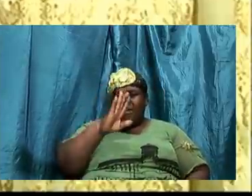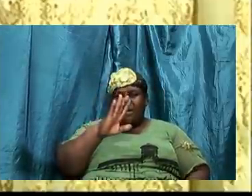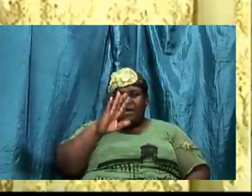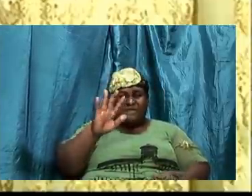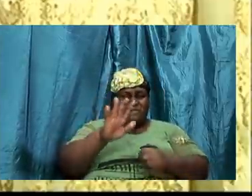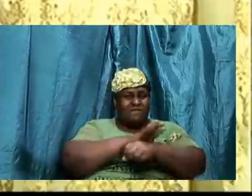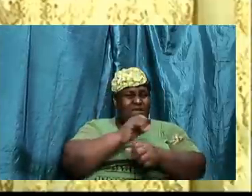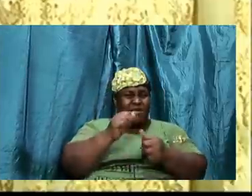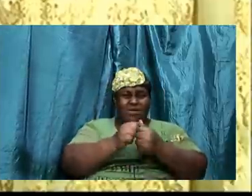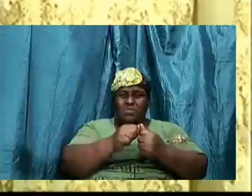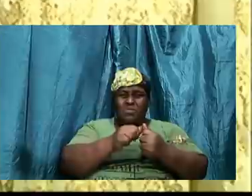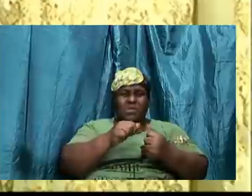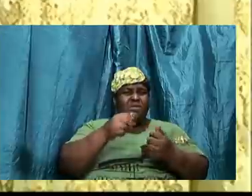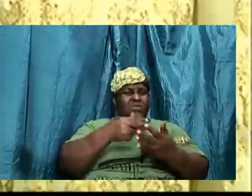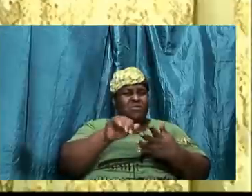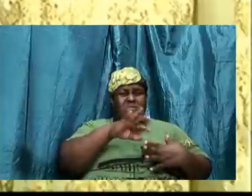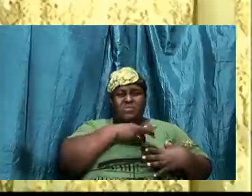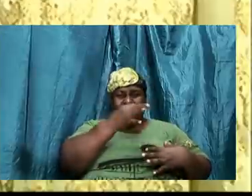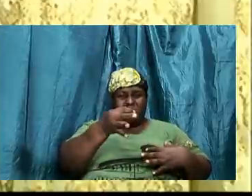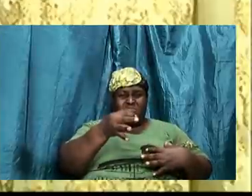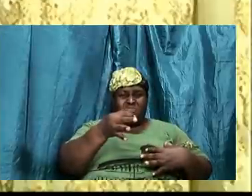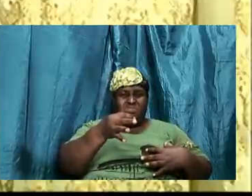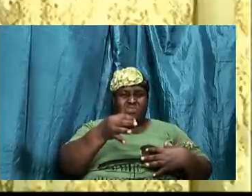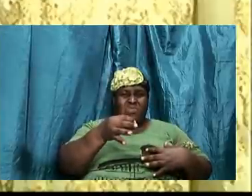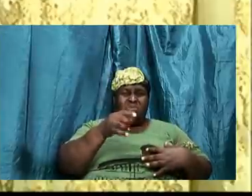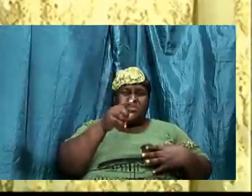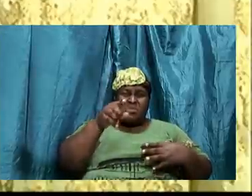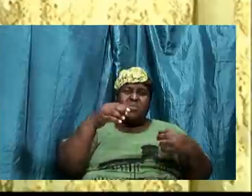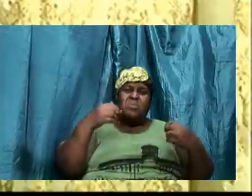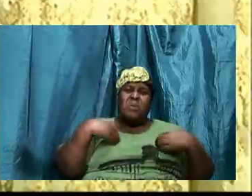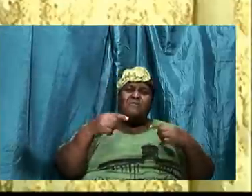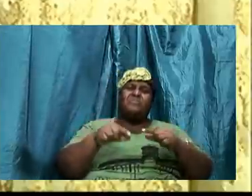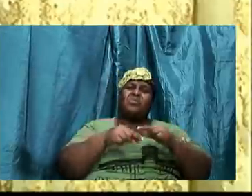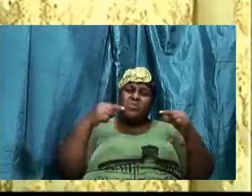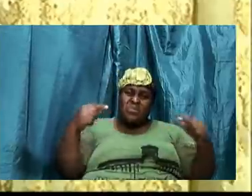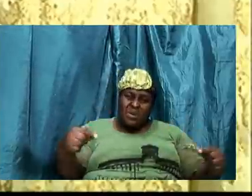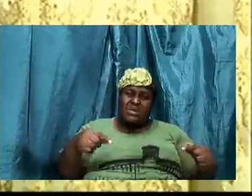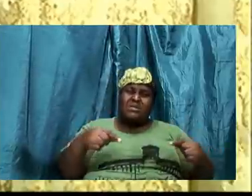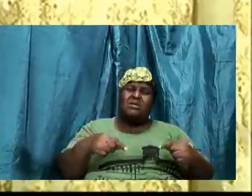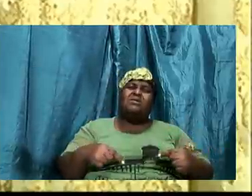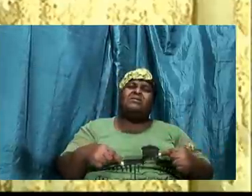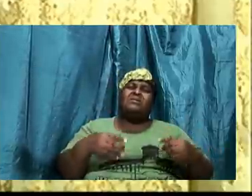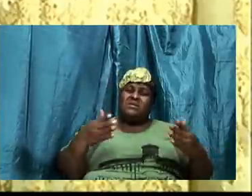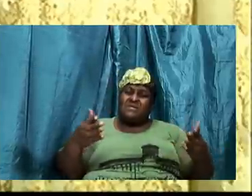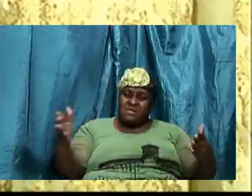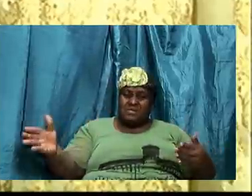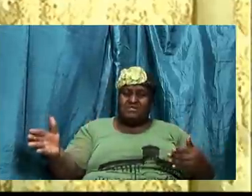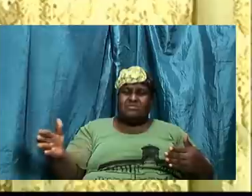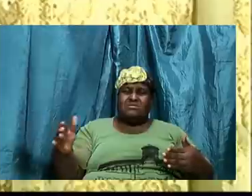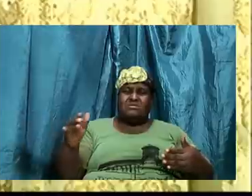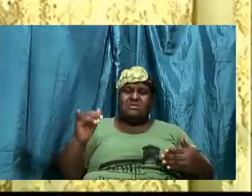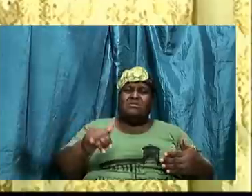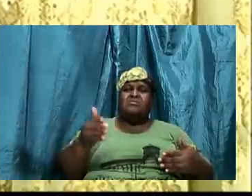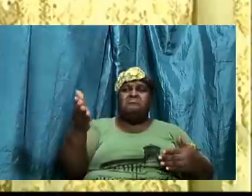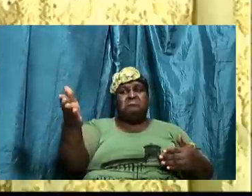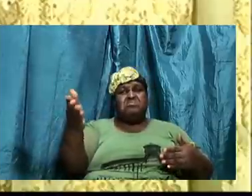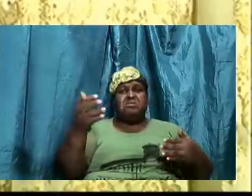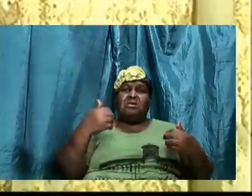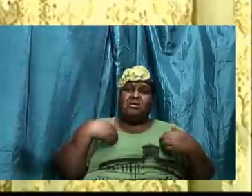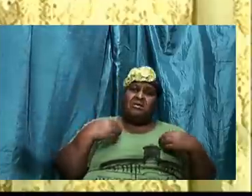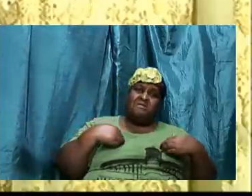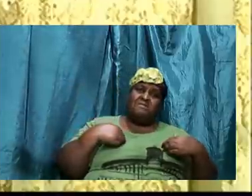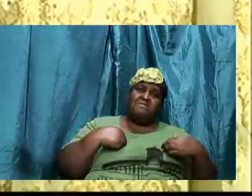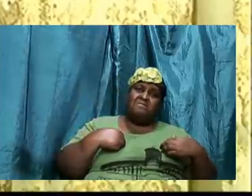you have a greater possession than they will ever have. And we made mention of the Lazarus and the rich